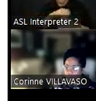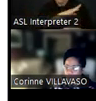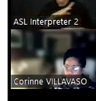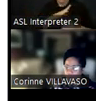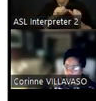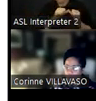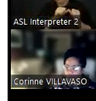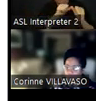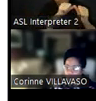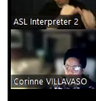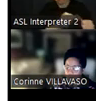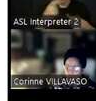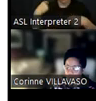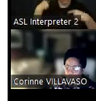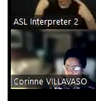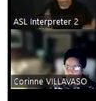there's